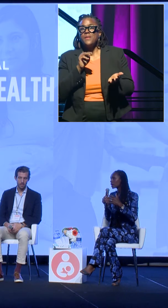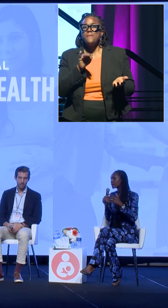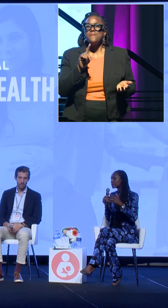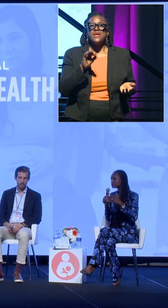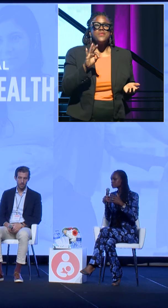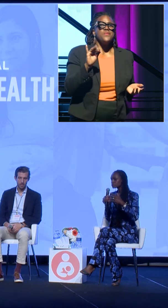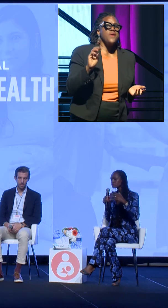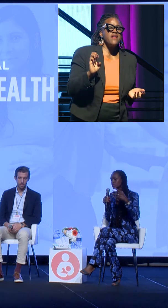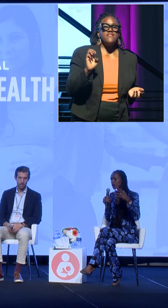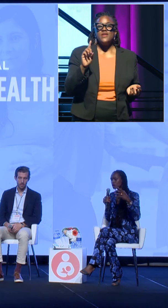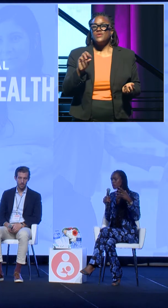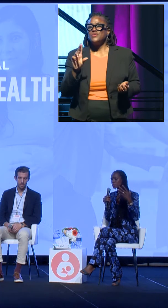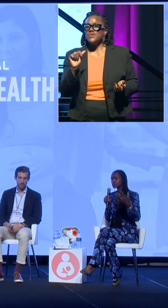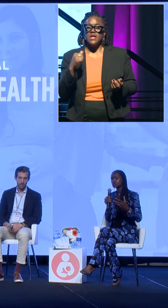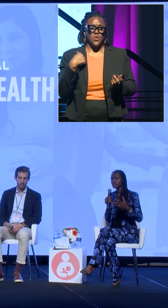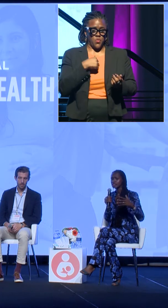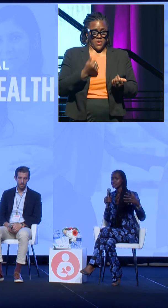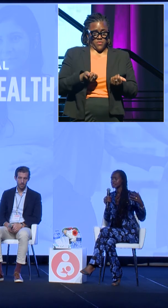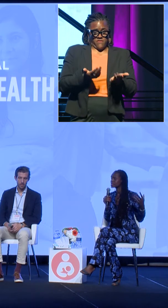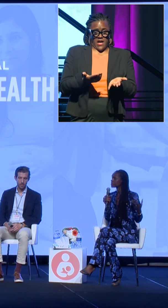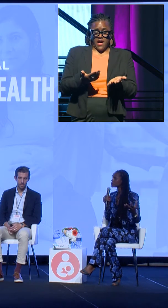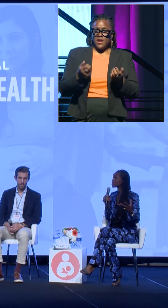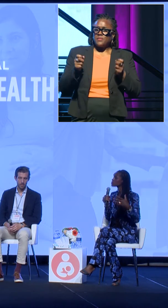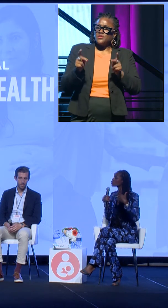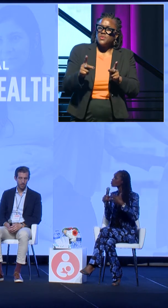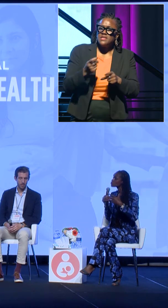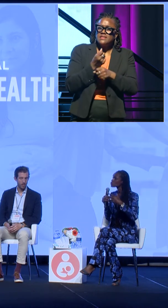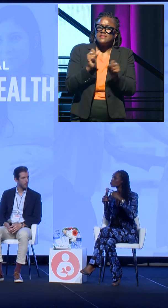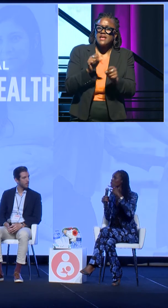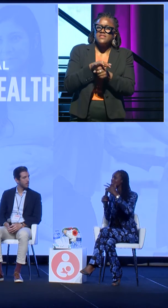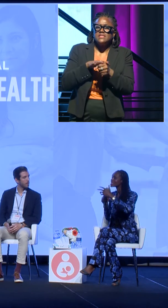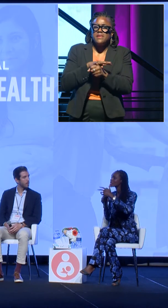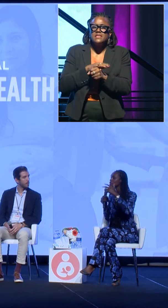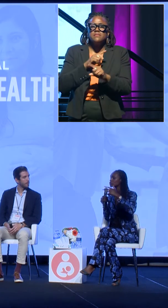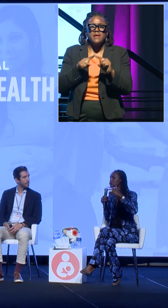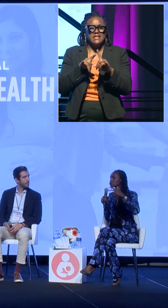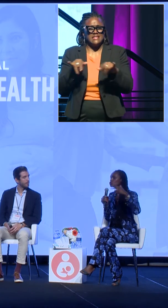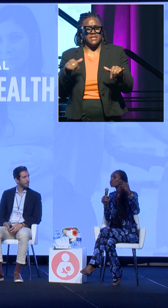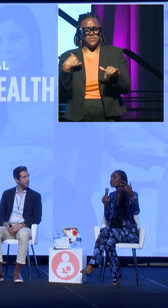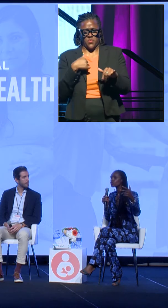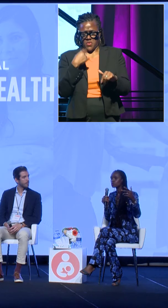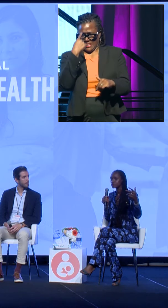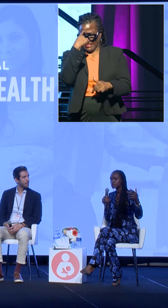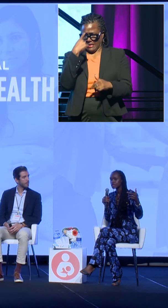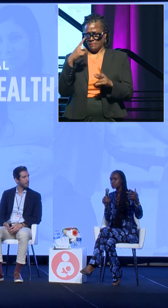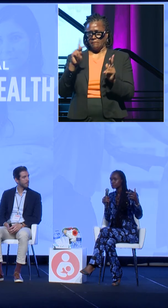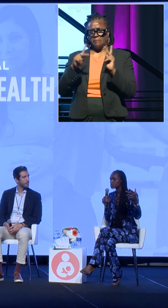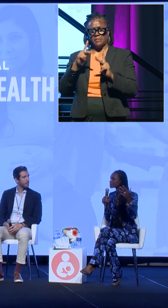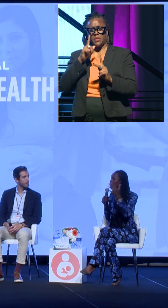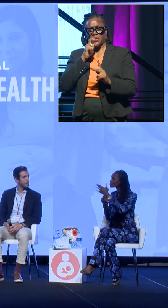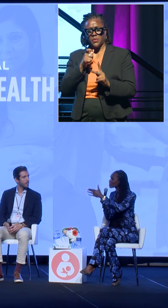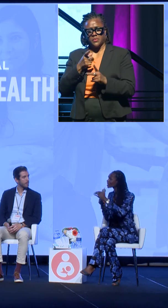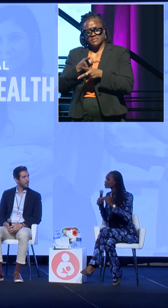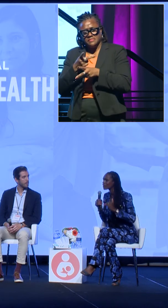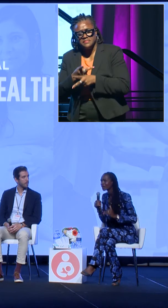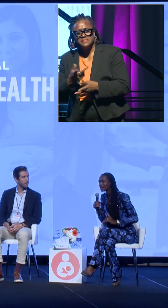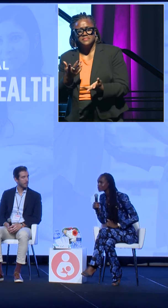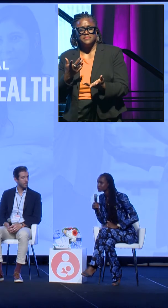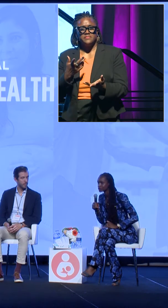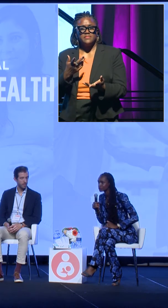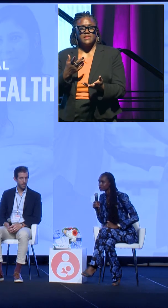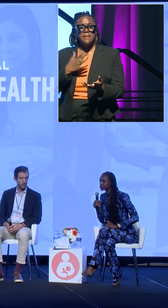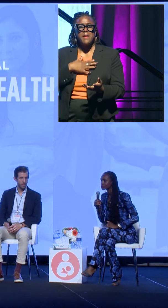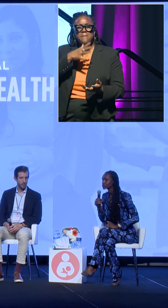and provide opportunities and safe space, but also where we think about the folks who are the wisdom keepers. Milan was talking about